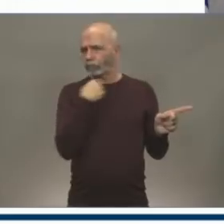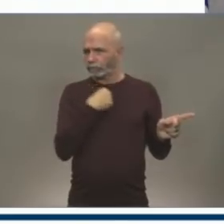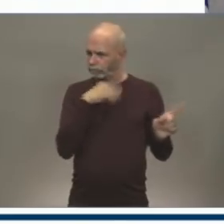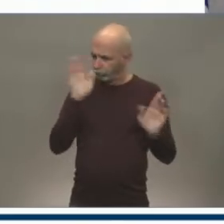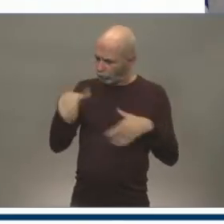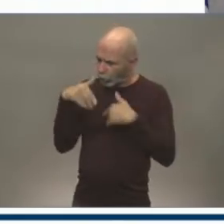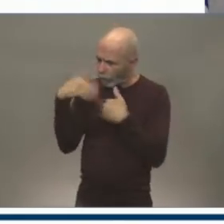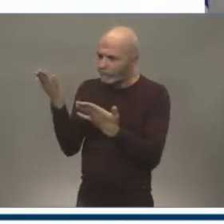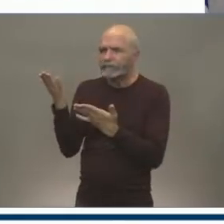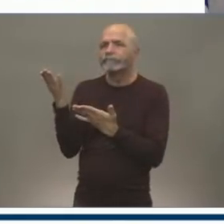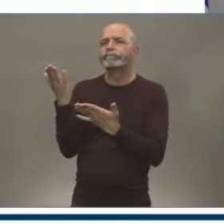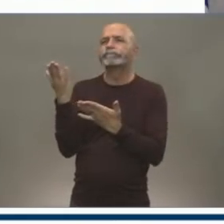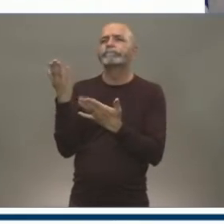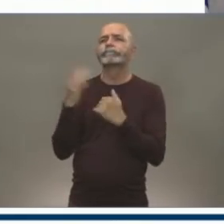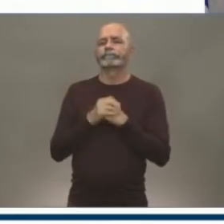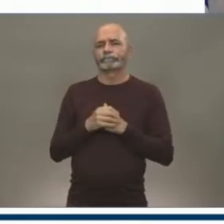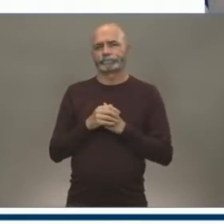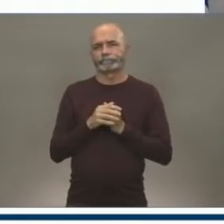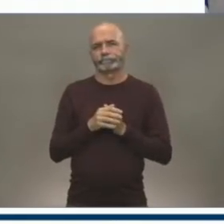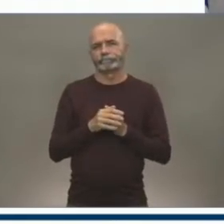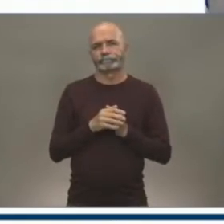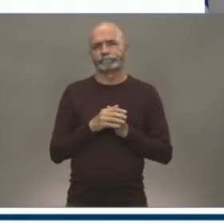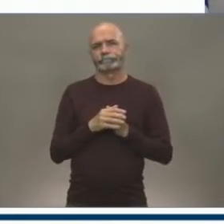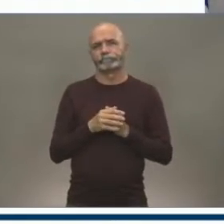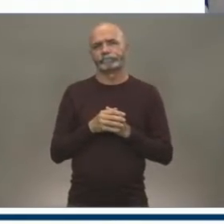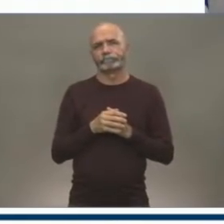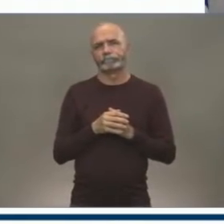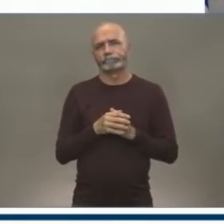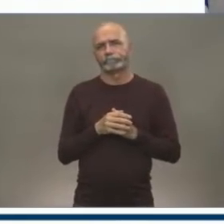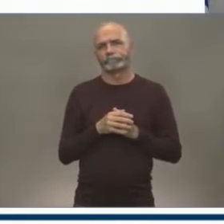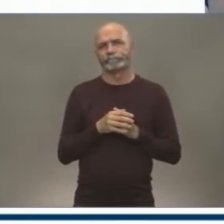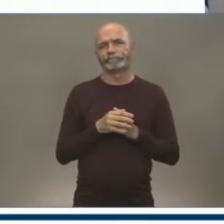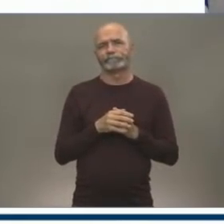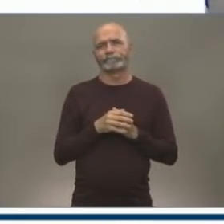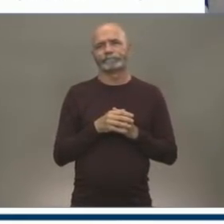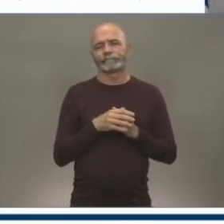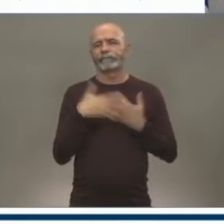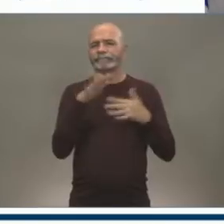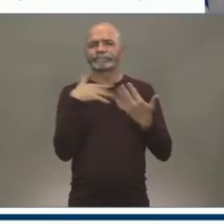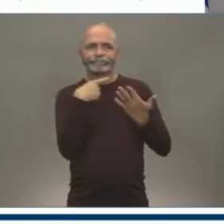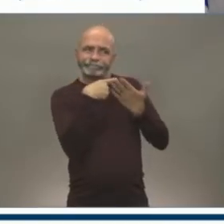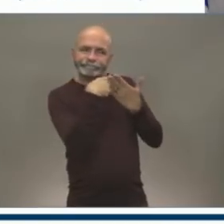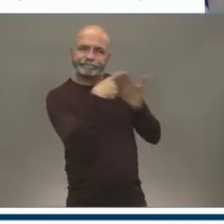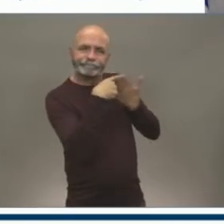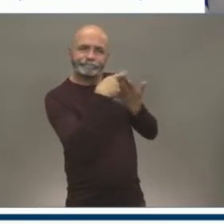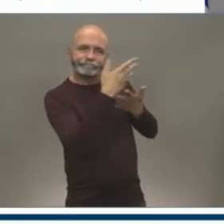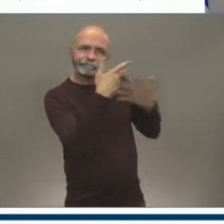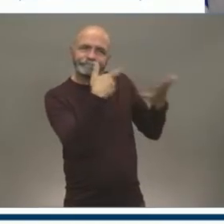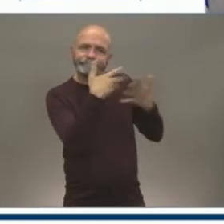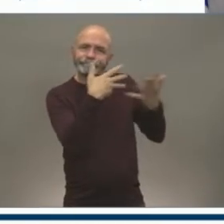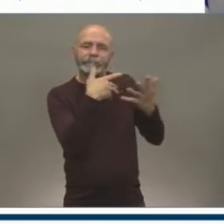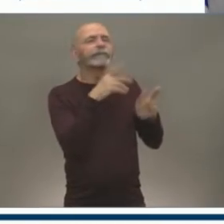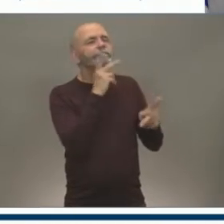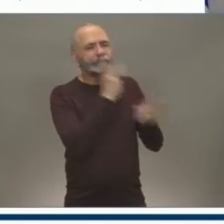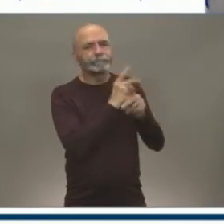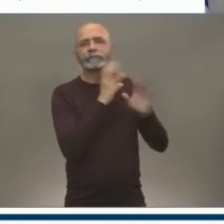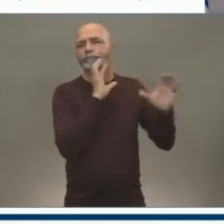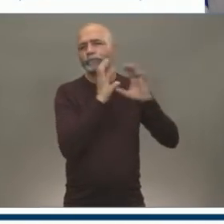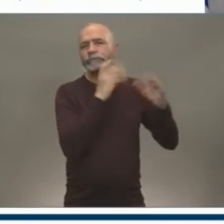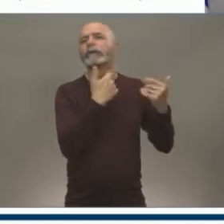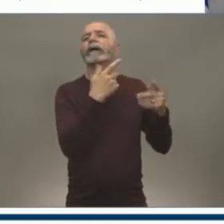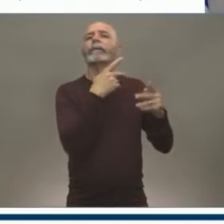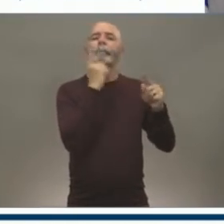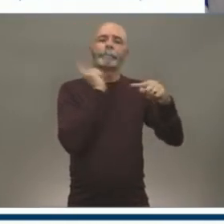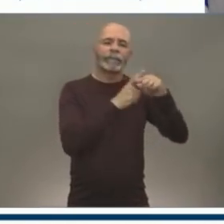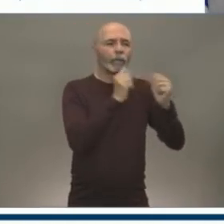support they could. And we've kept the lines of communications open with them and public health, and we're working now to